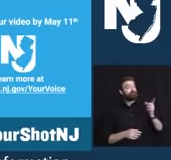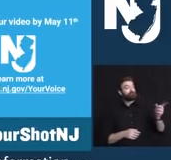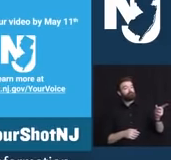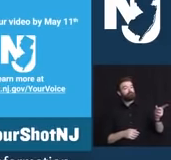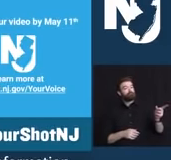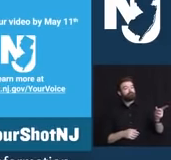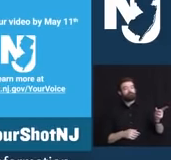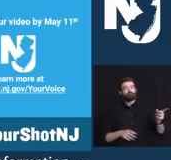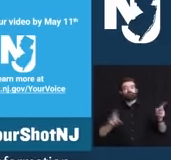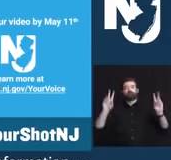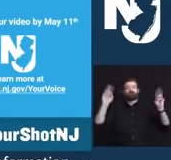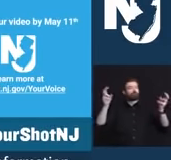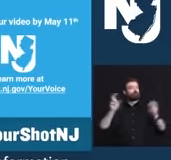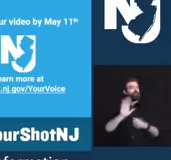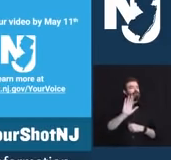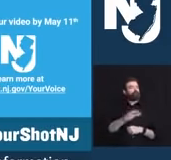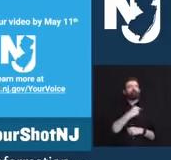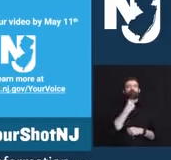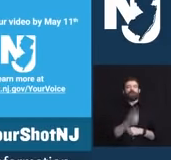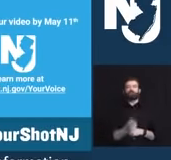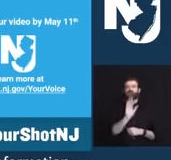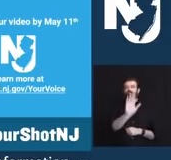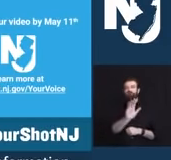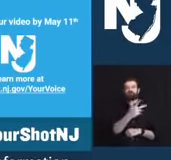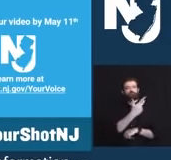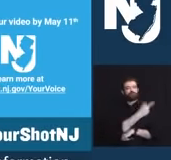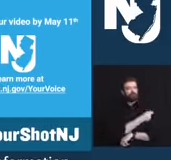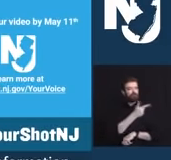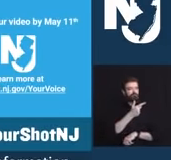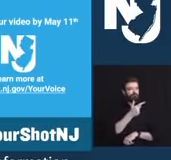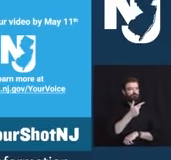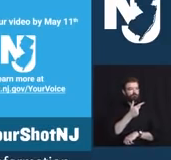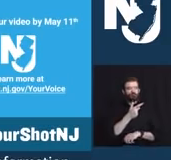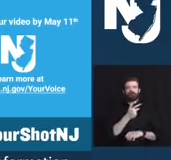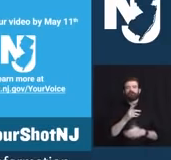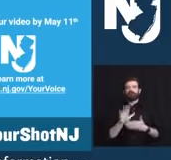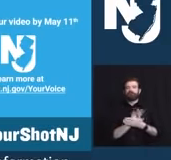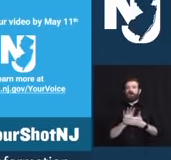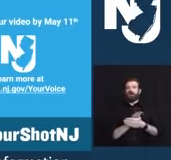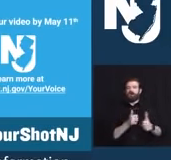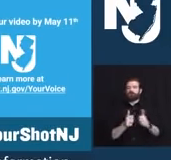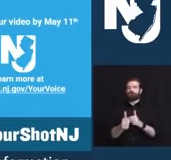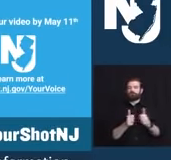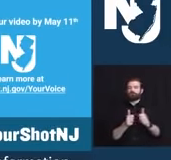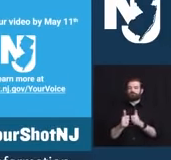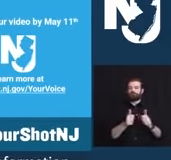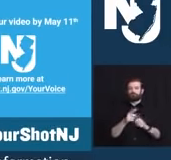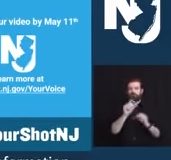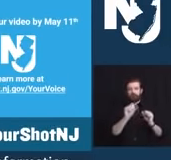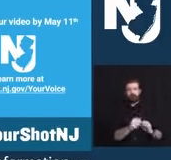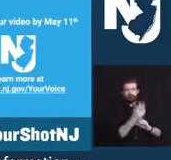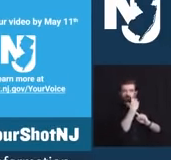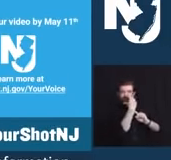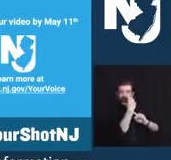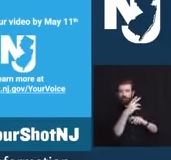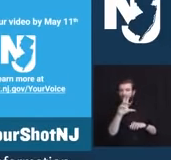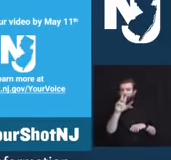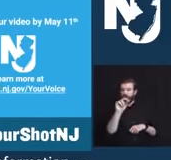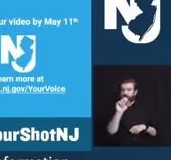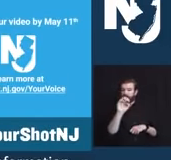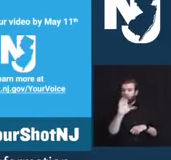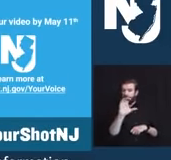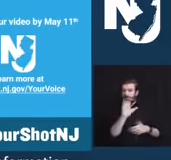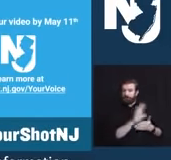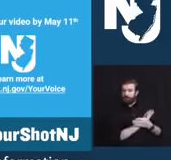video contest. Your own 30-second video telling us why you chose to be vaccinated could be voted